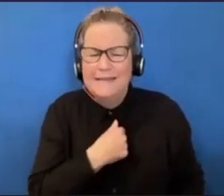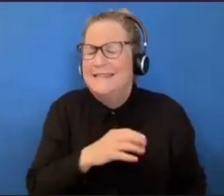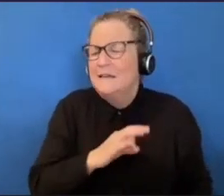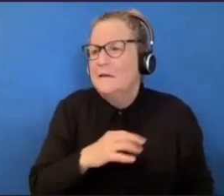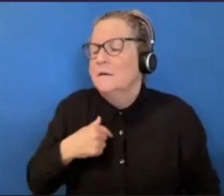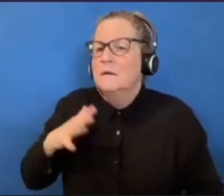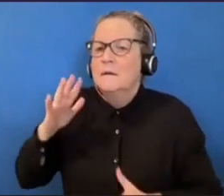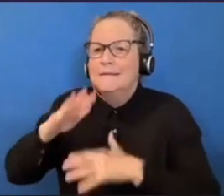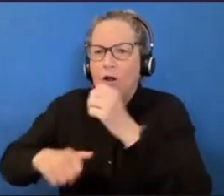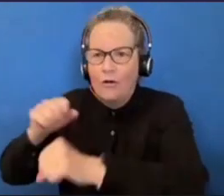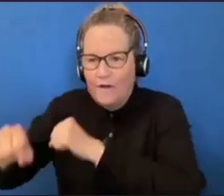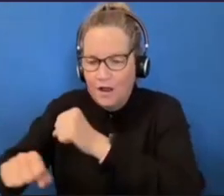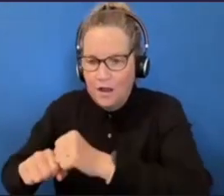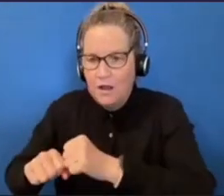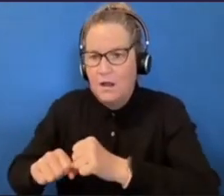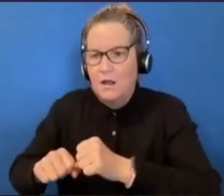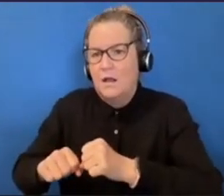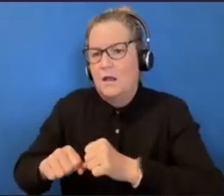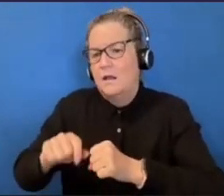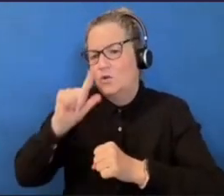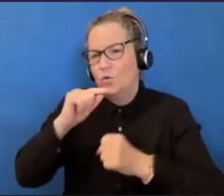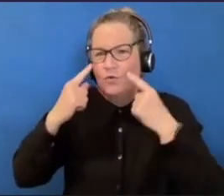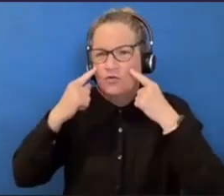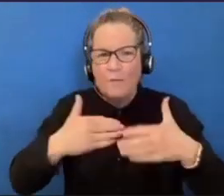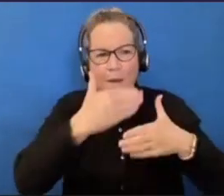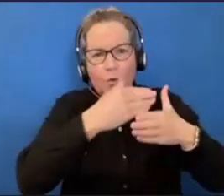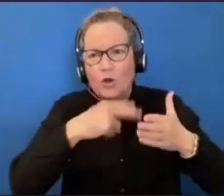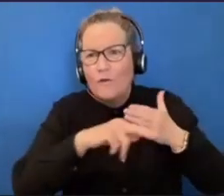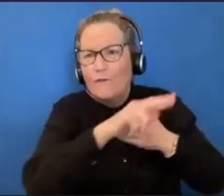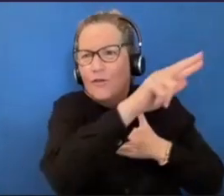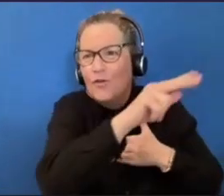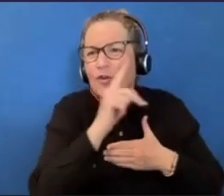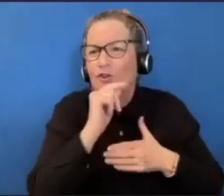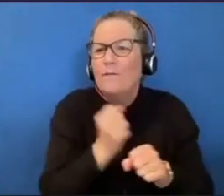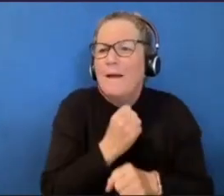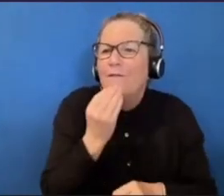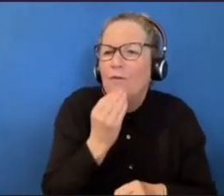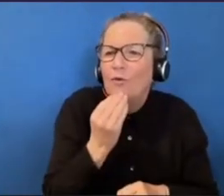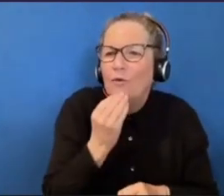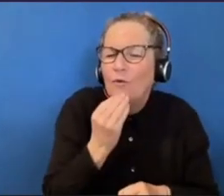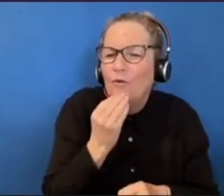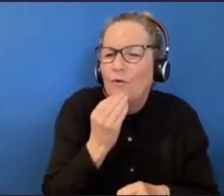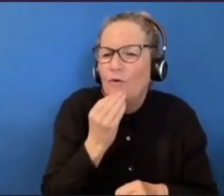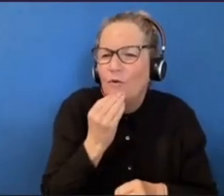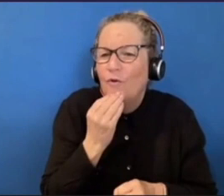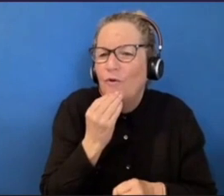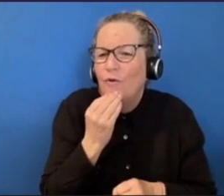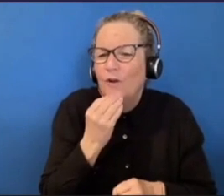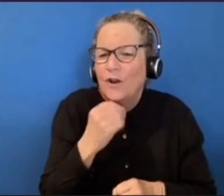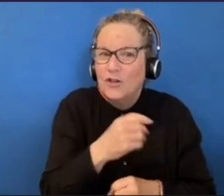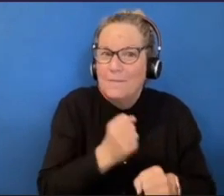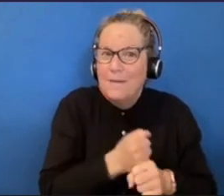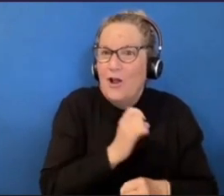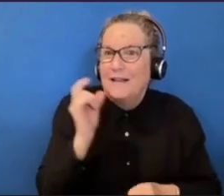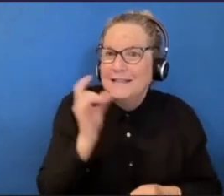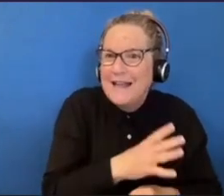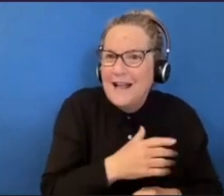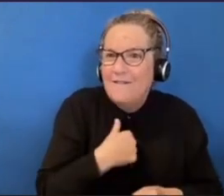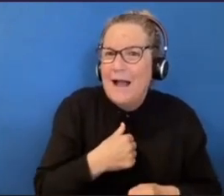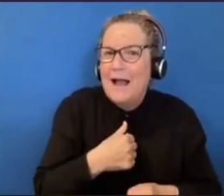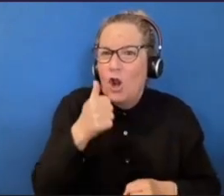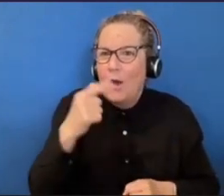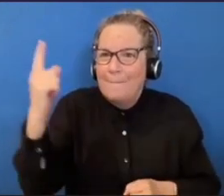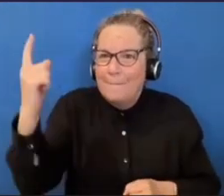her window, made and served perhaps a little dessert that she had made, knowing I was coming and I was coming from far away.